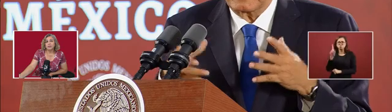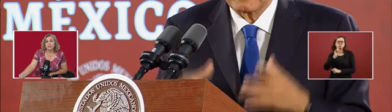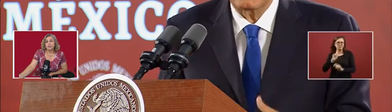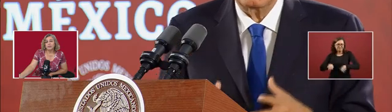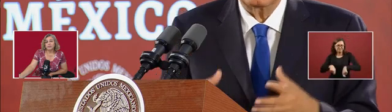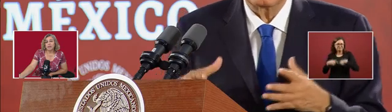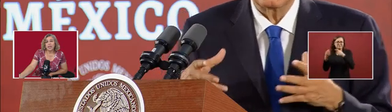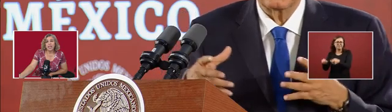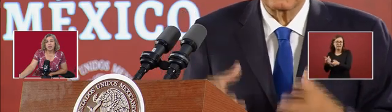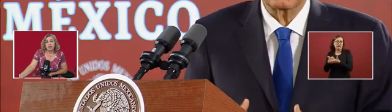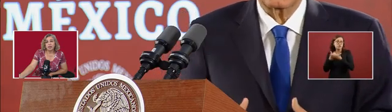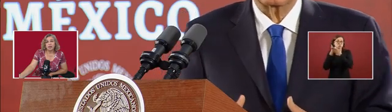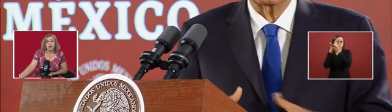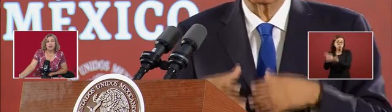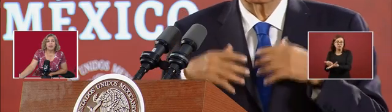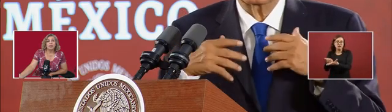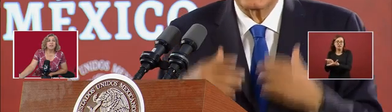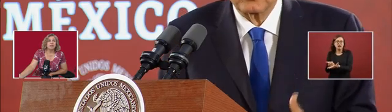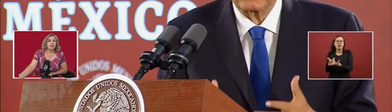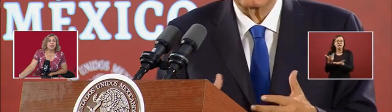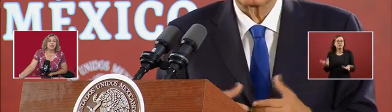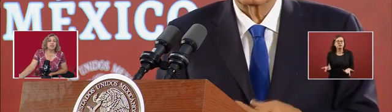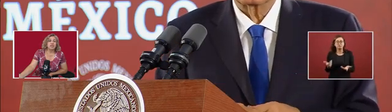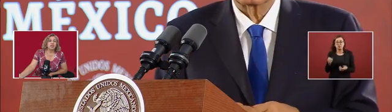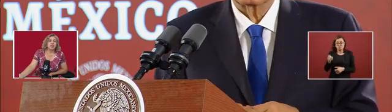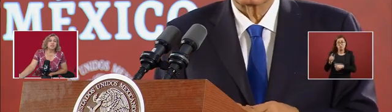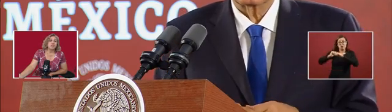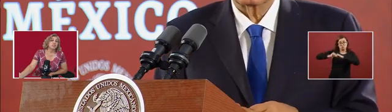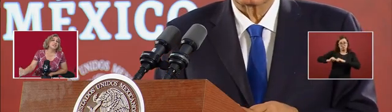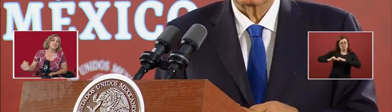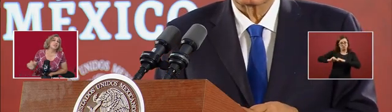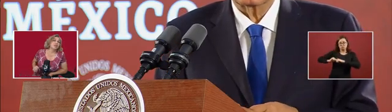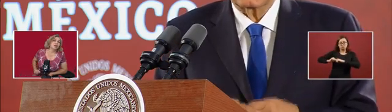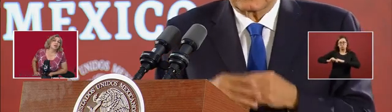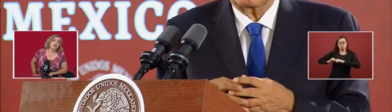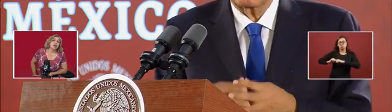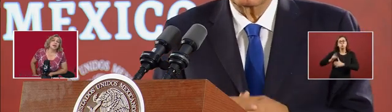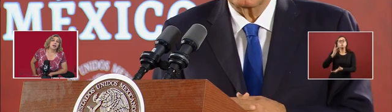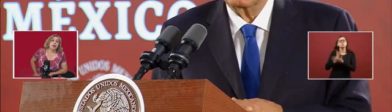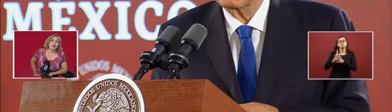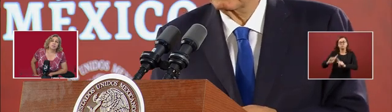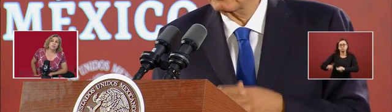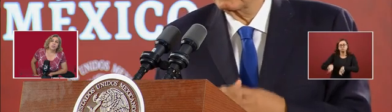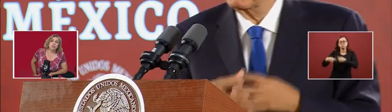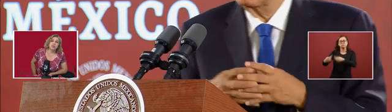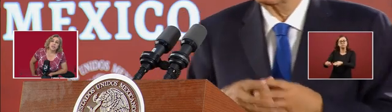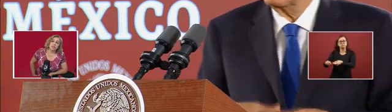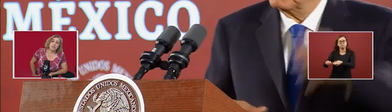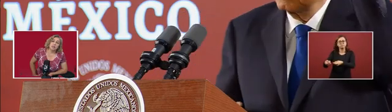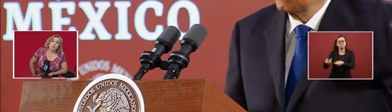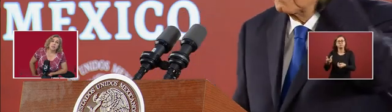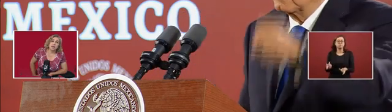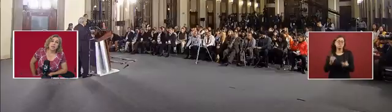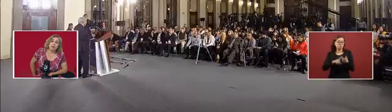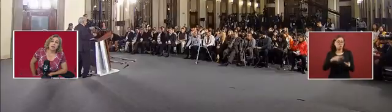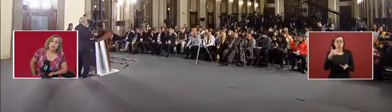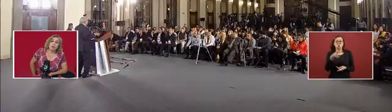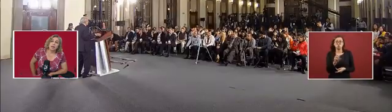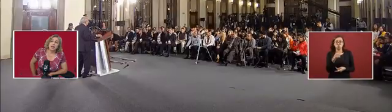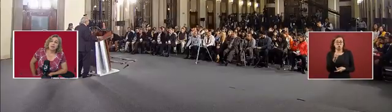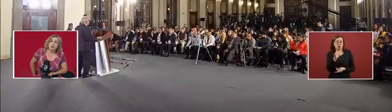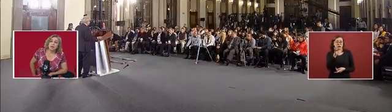right adquirido, that's been acquired es universal, and it is universal. es para